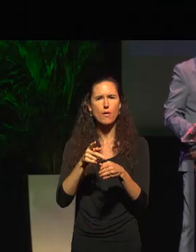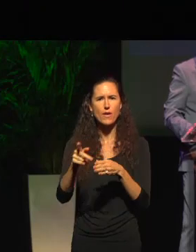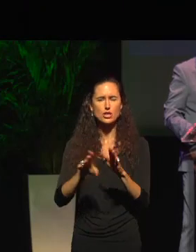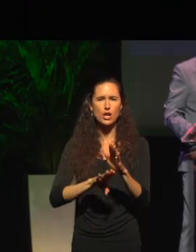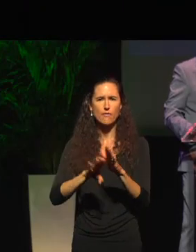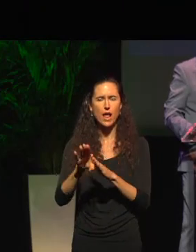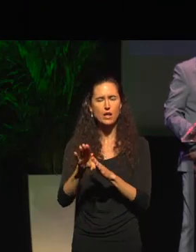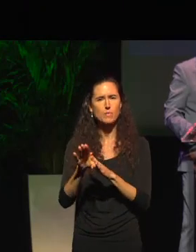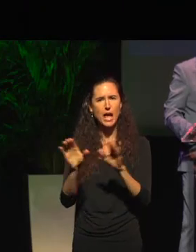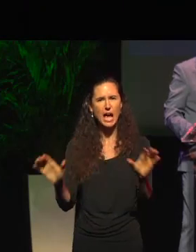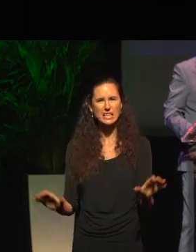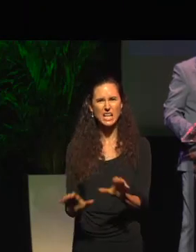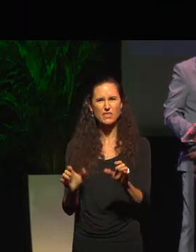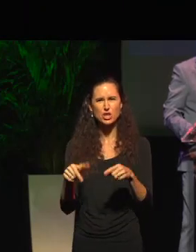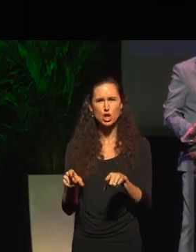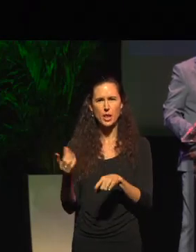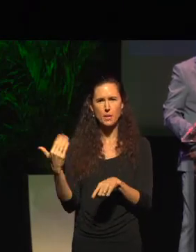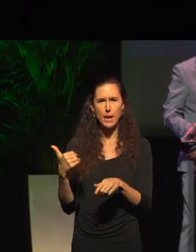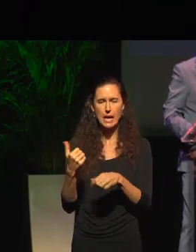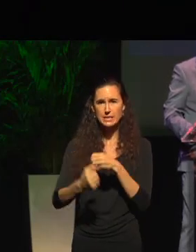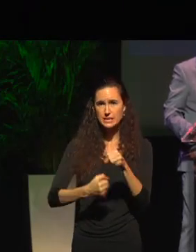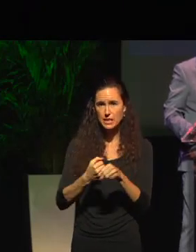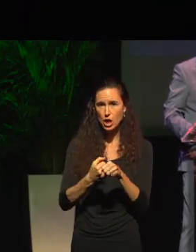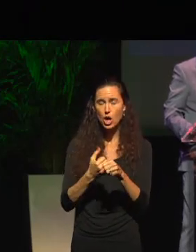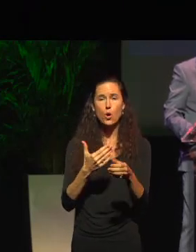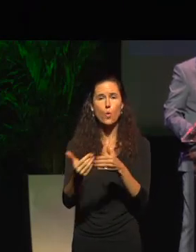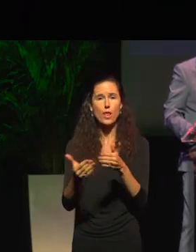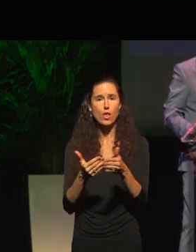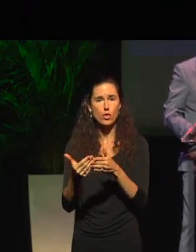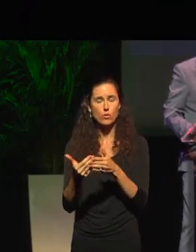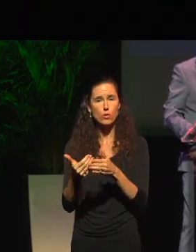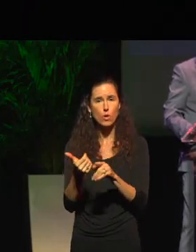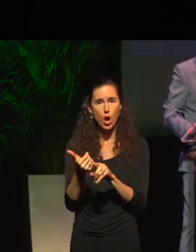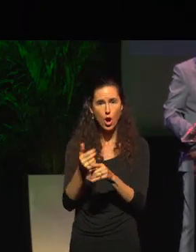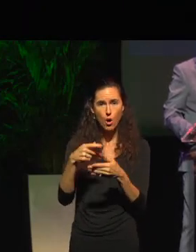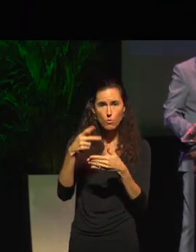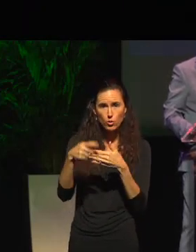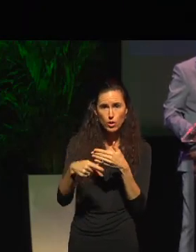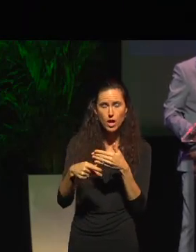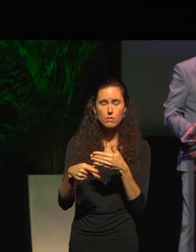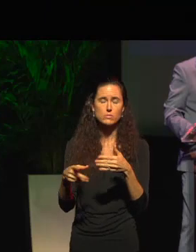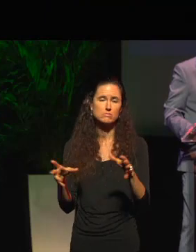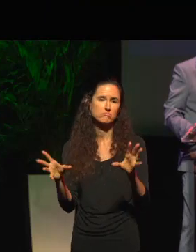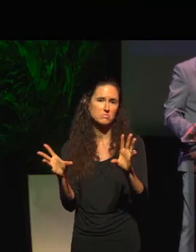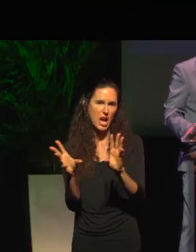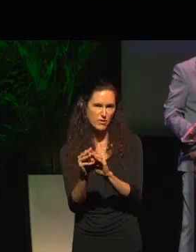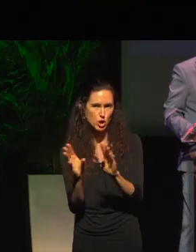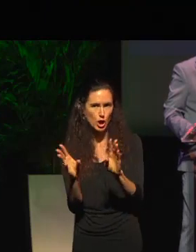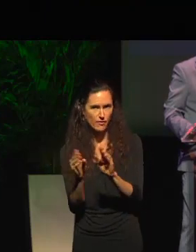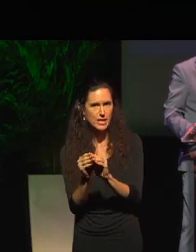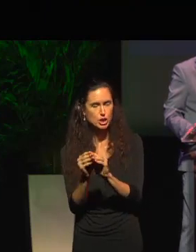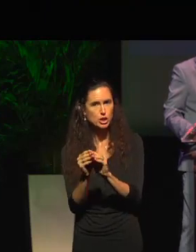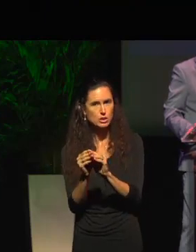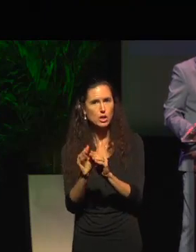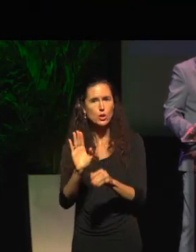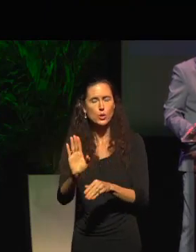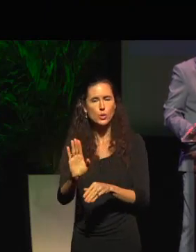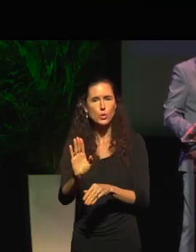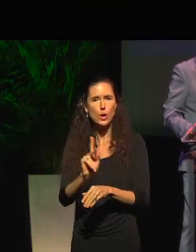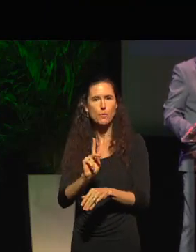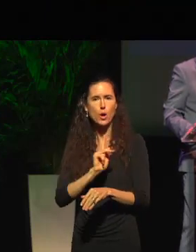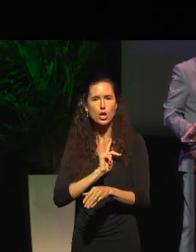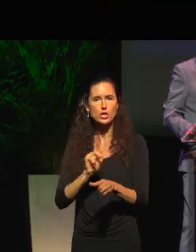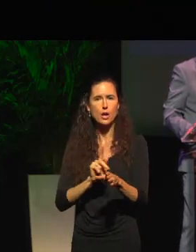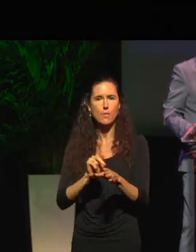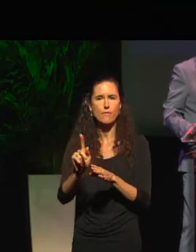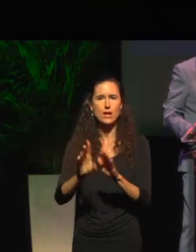past academic year, whether through our own programming, at a conference, or a convention. Your personal and